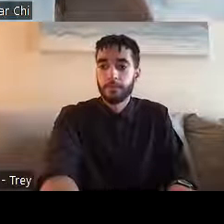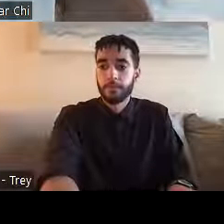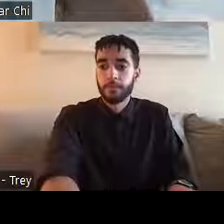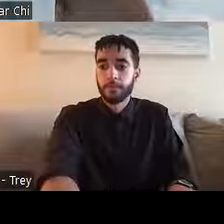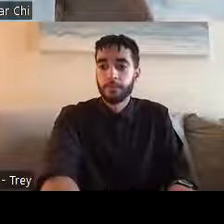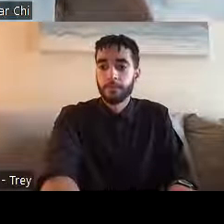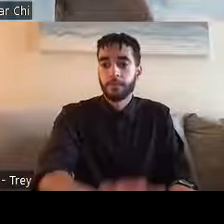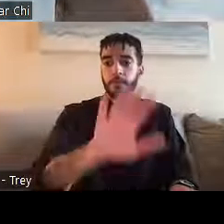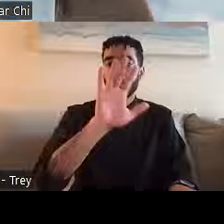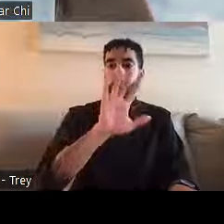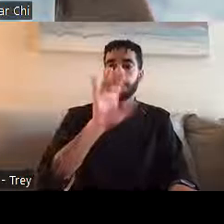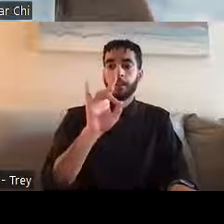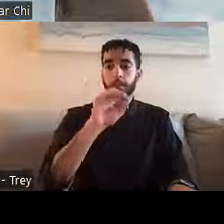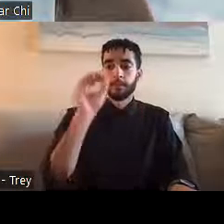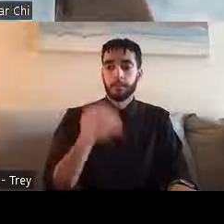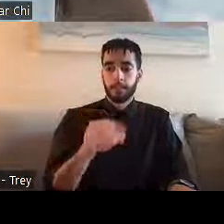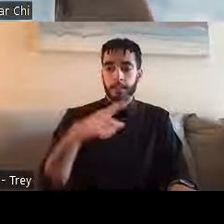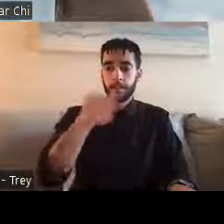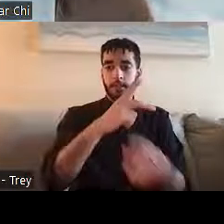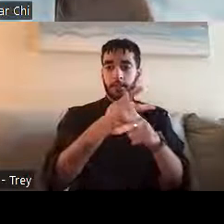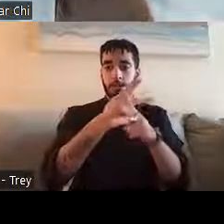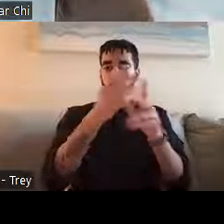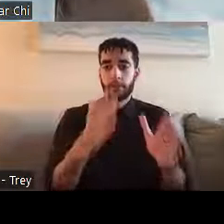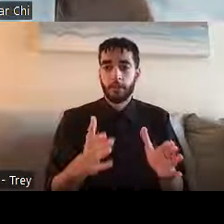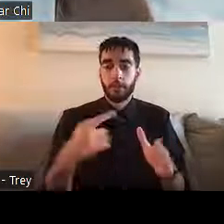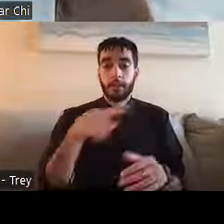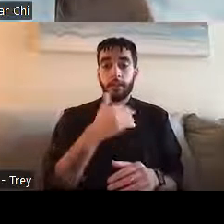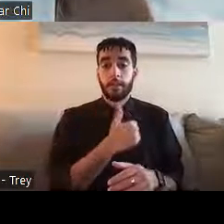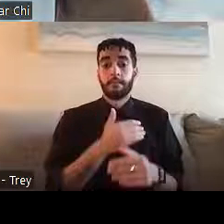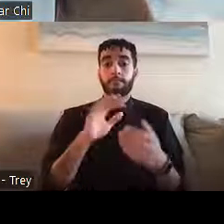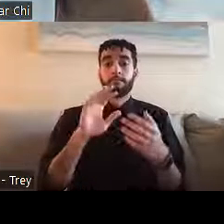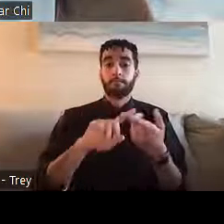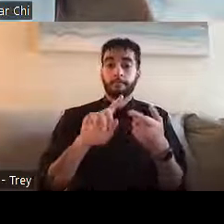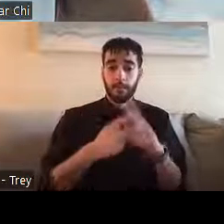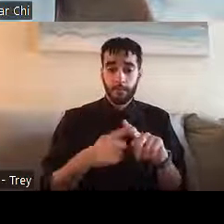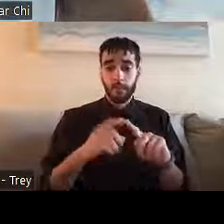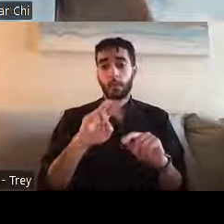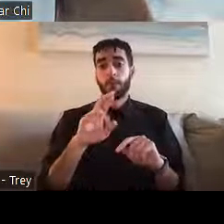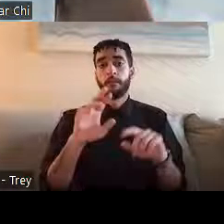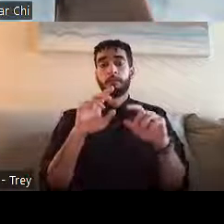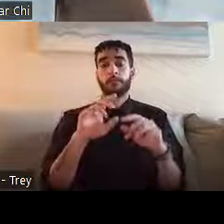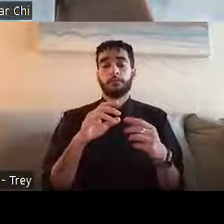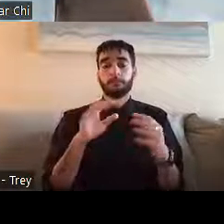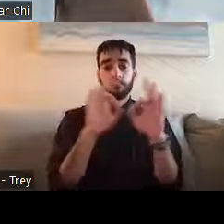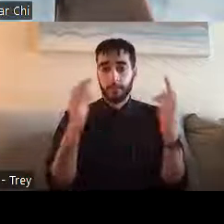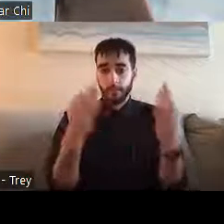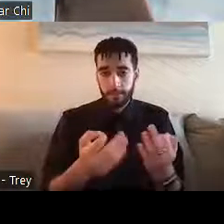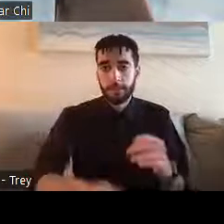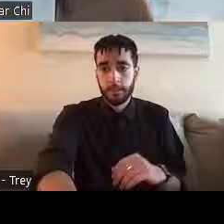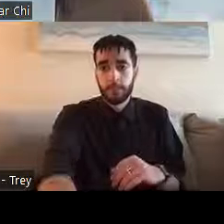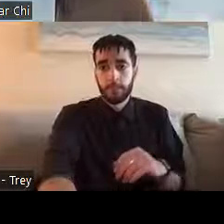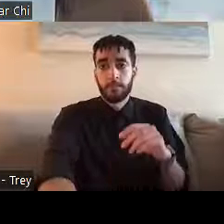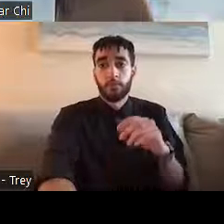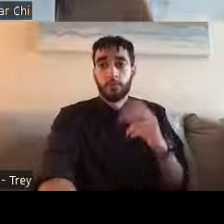58% of caregivers provided care to family members or friends with AD, other dementia, or other CID for at least 2